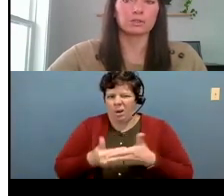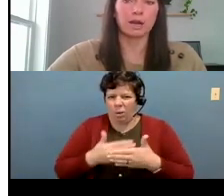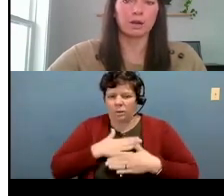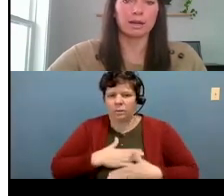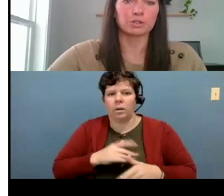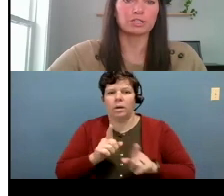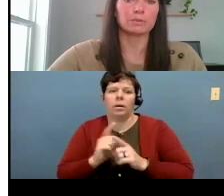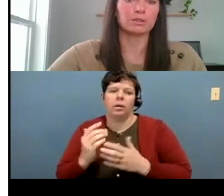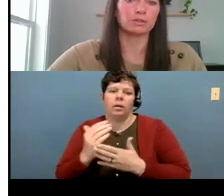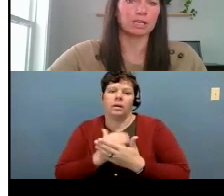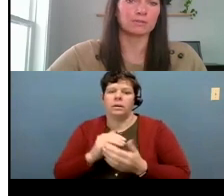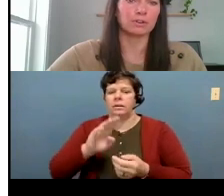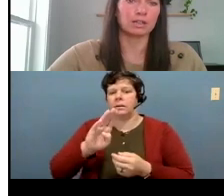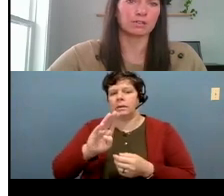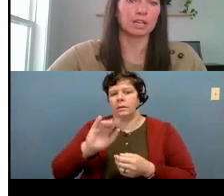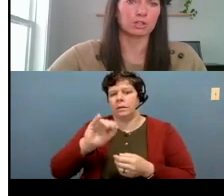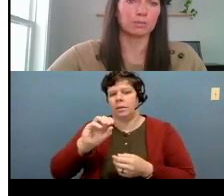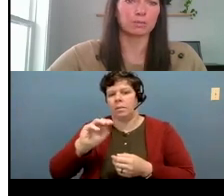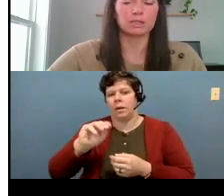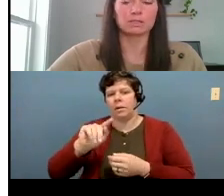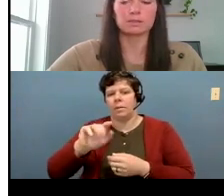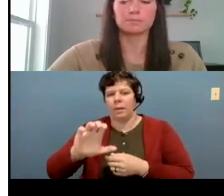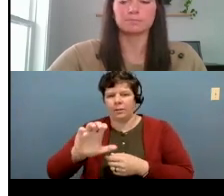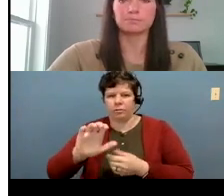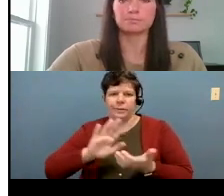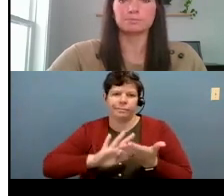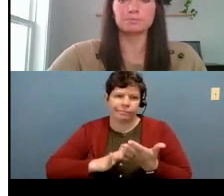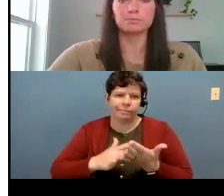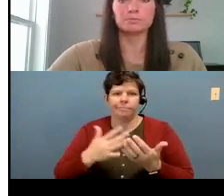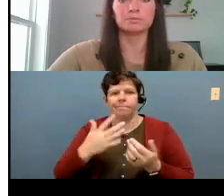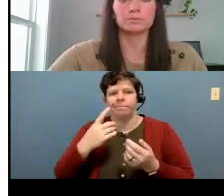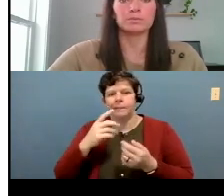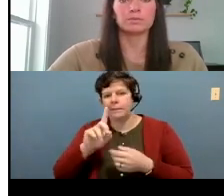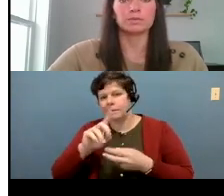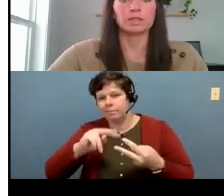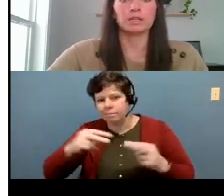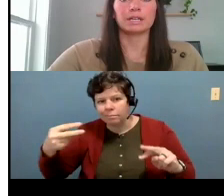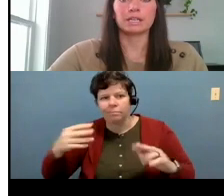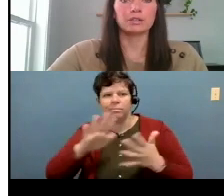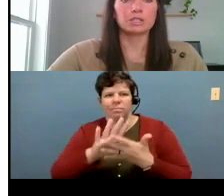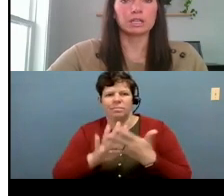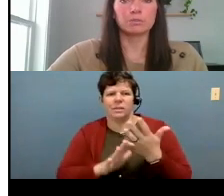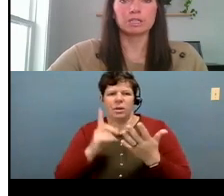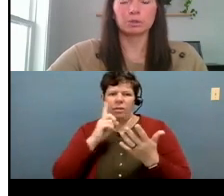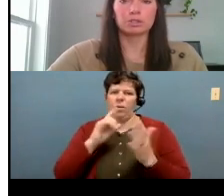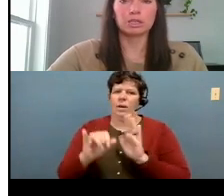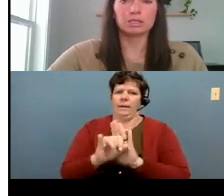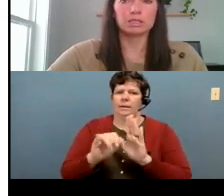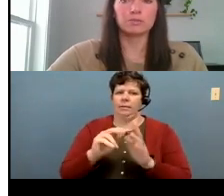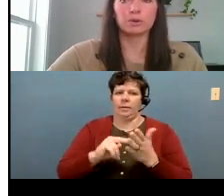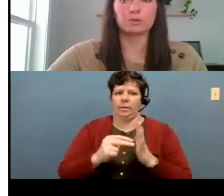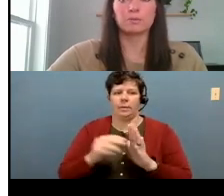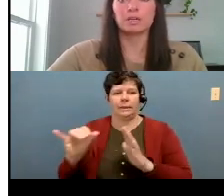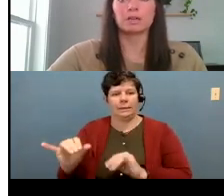collect those biometrics to be utilized for identification purposes. And again, just like in missing person